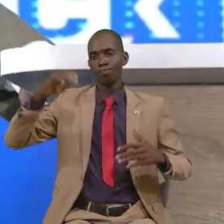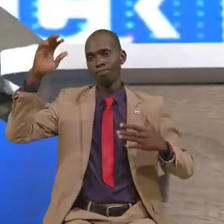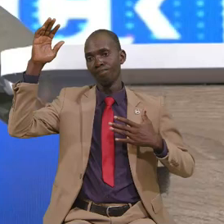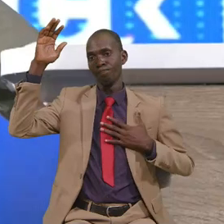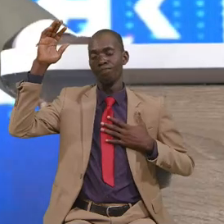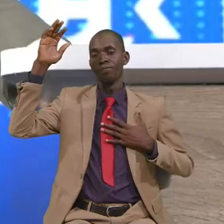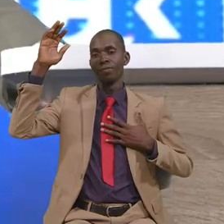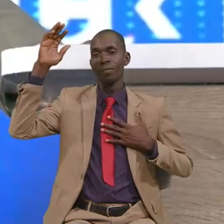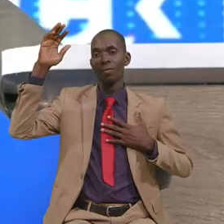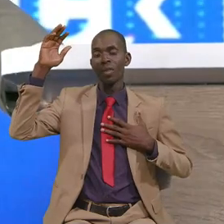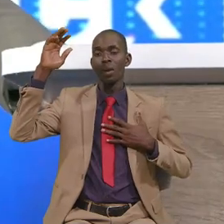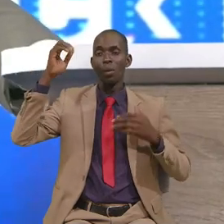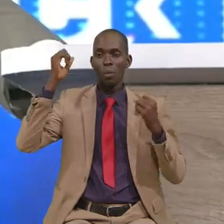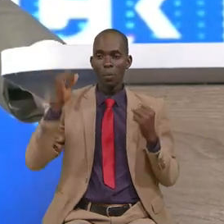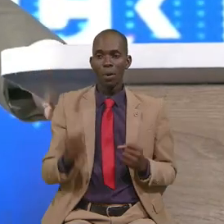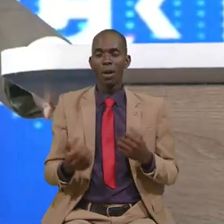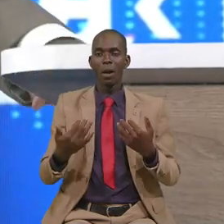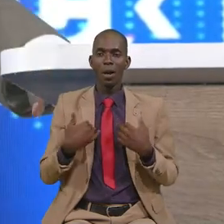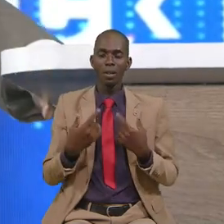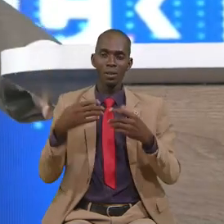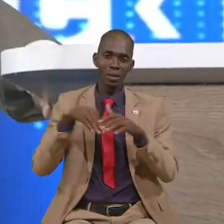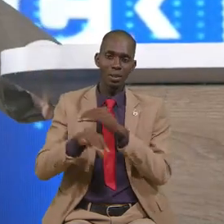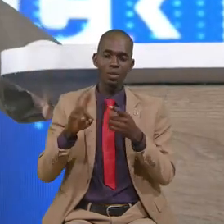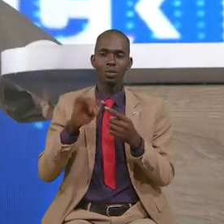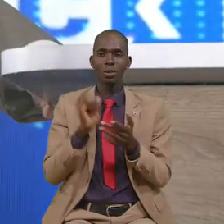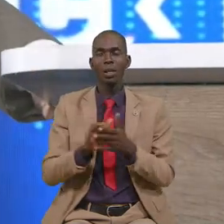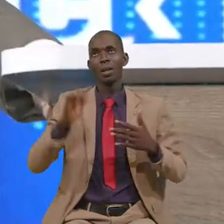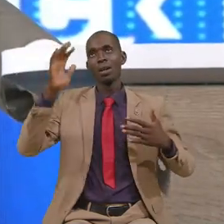Power has entered into that heart.